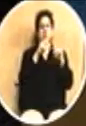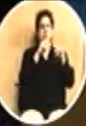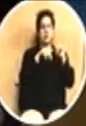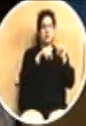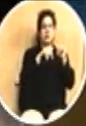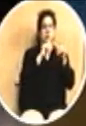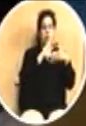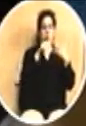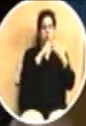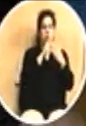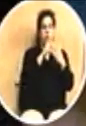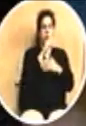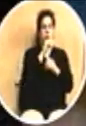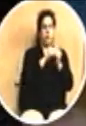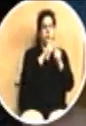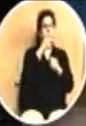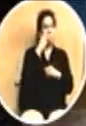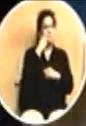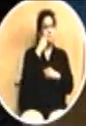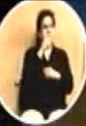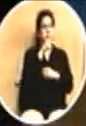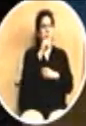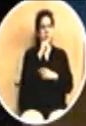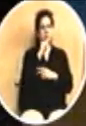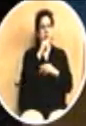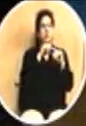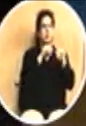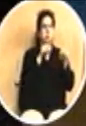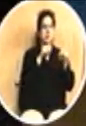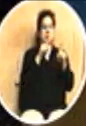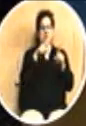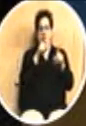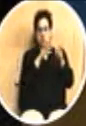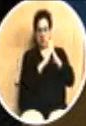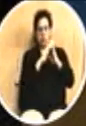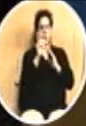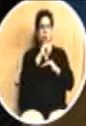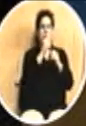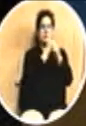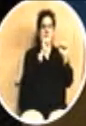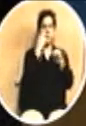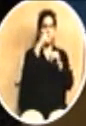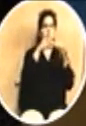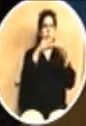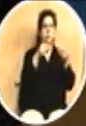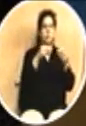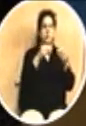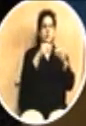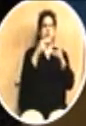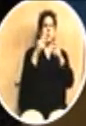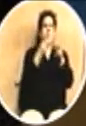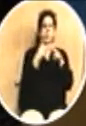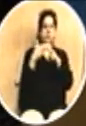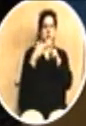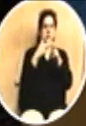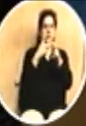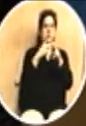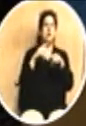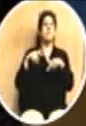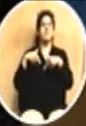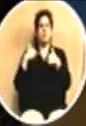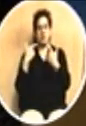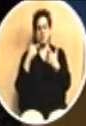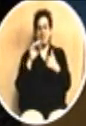all their connections with private and public felicity. Let it simply be asked, where is the security for property, for reputation, for life, if the